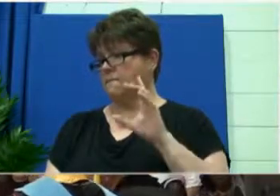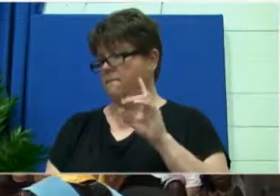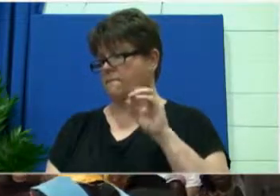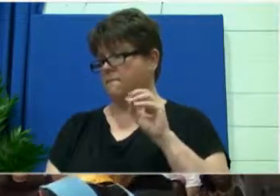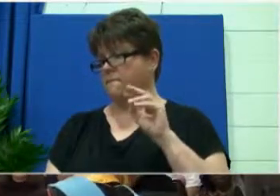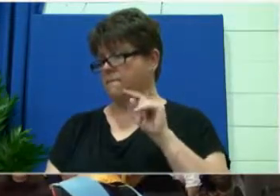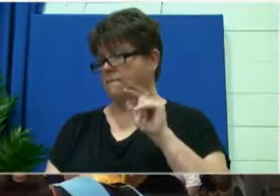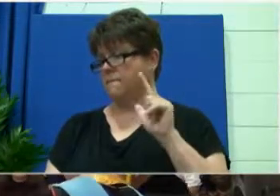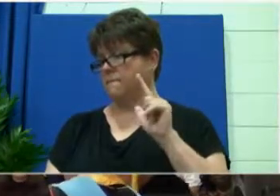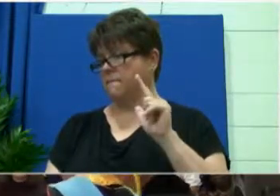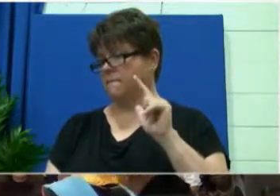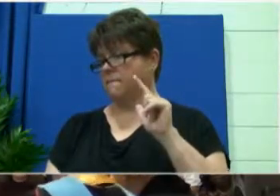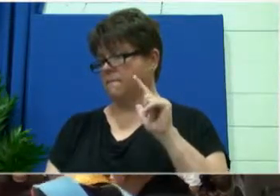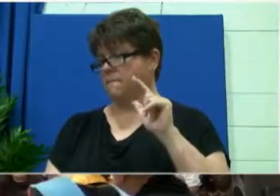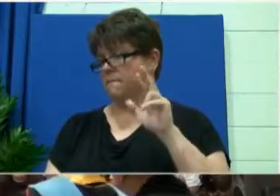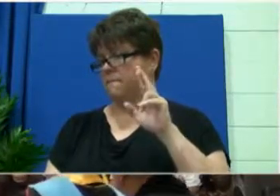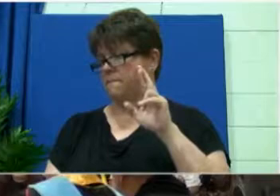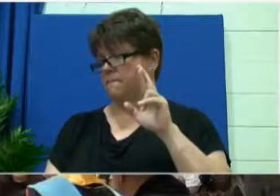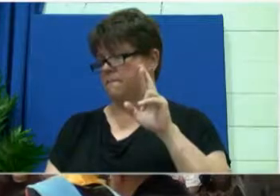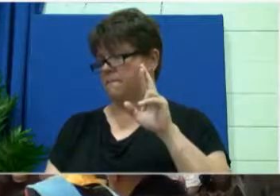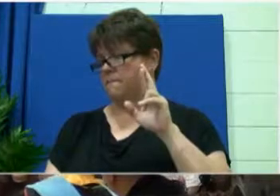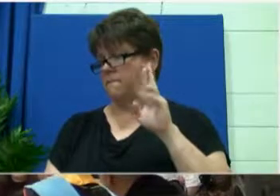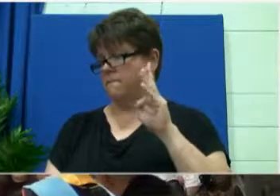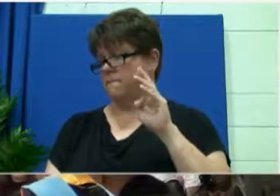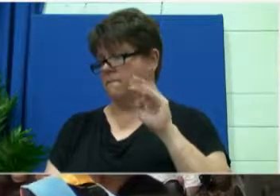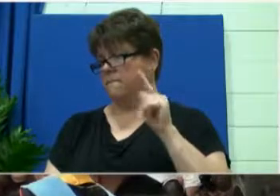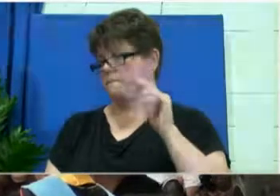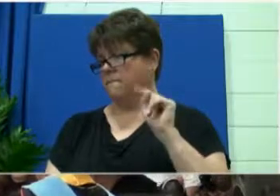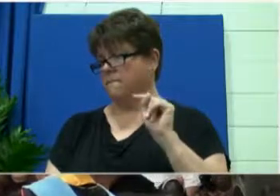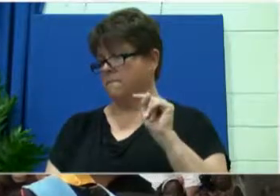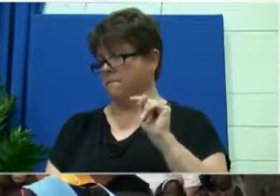Dontel J. Rice, Associate in Arts.